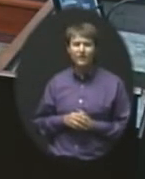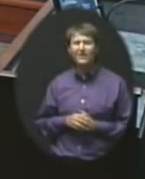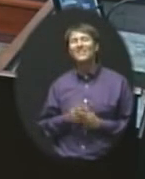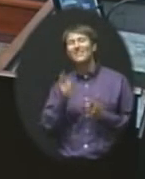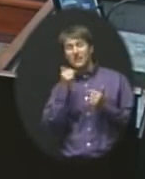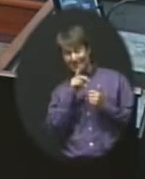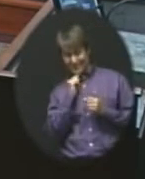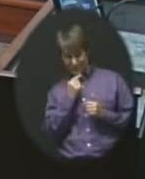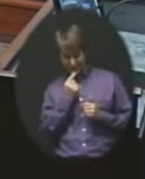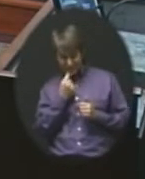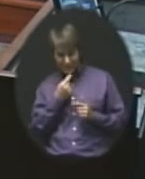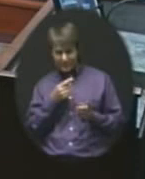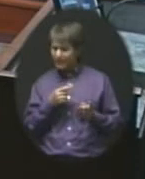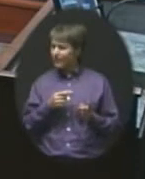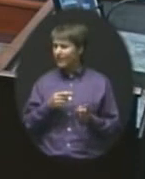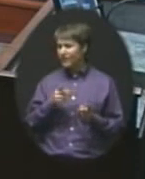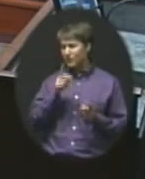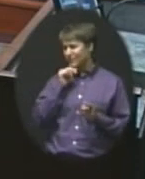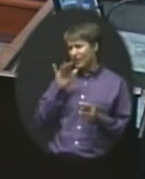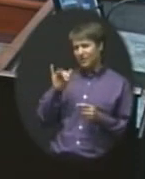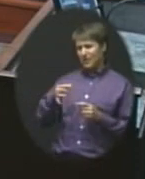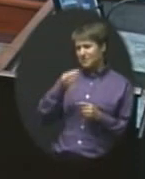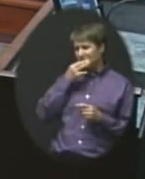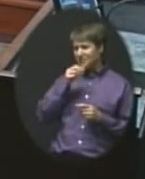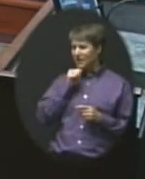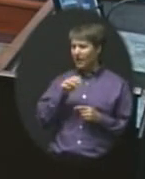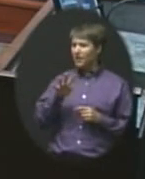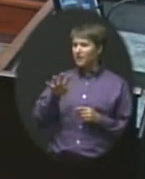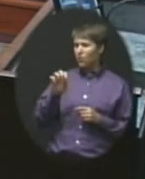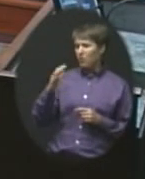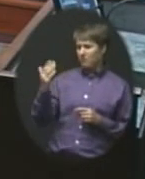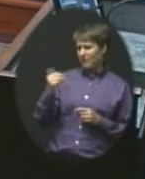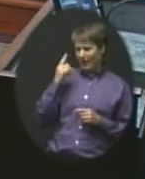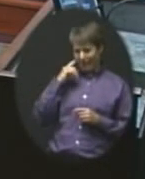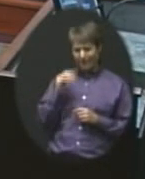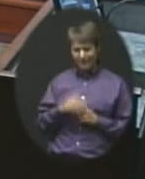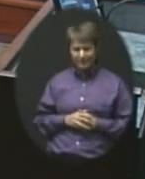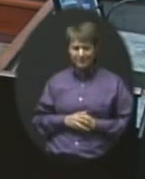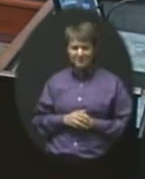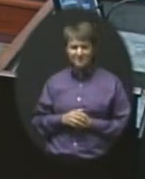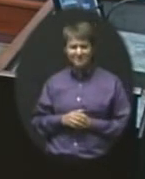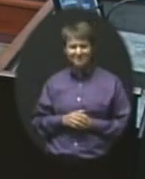Three. Are you serious? He's not that good. It was about 415 maybe or something like that.